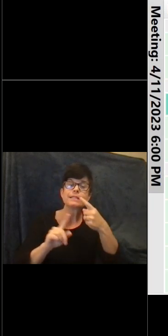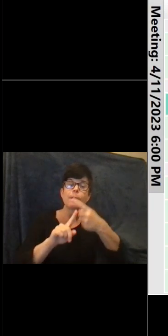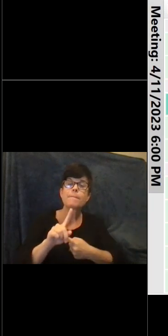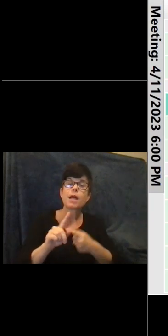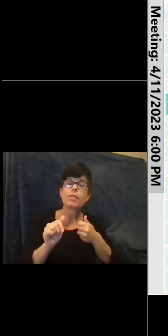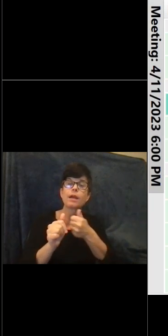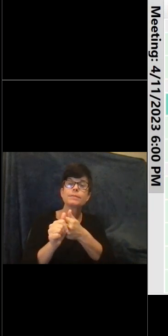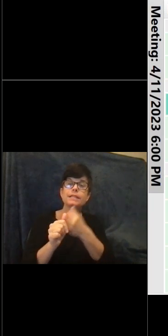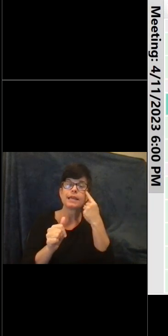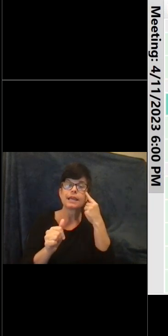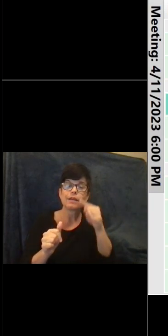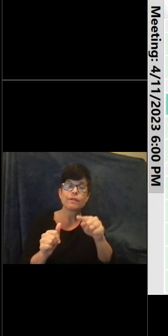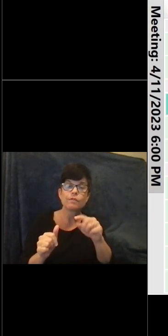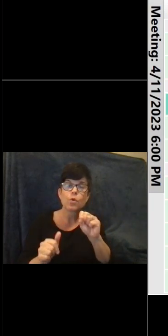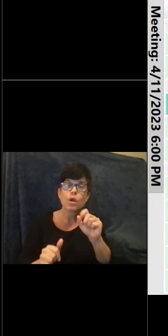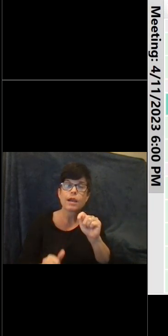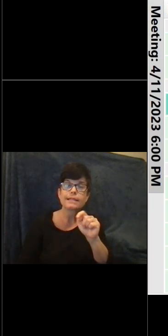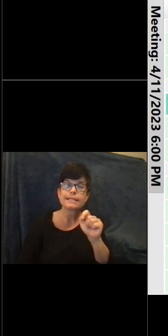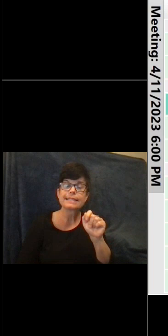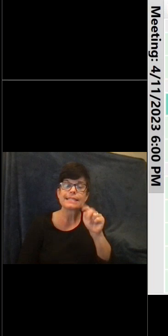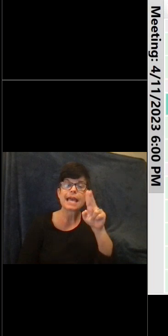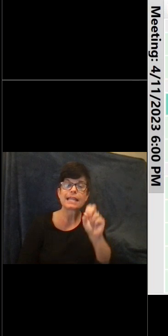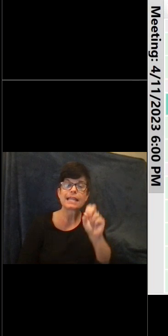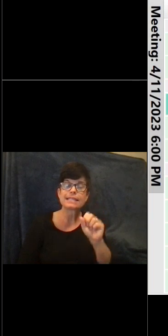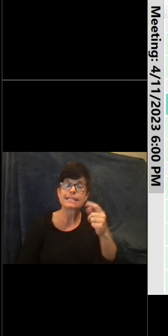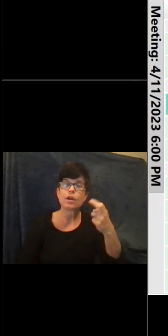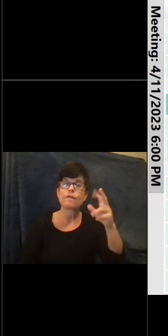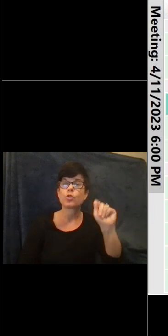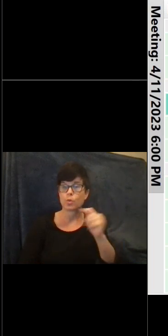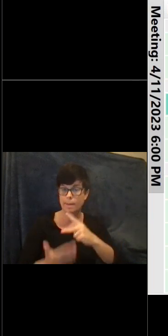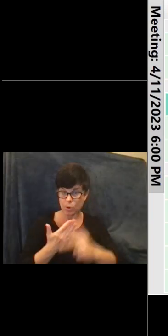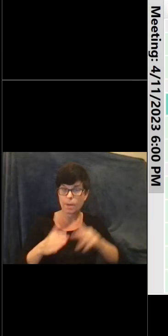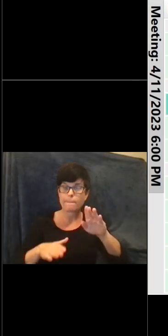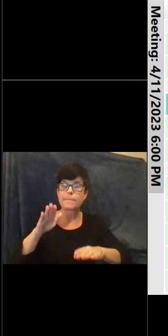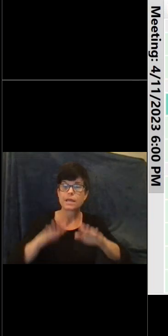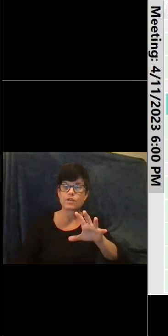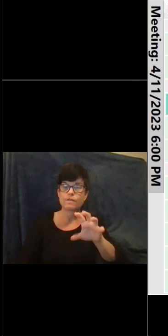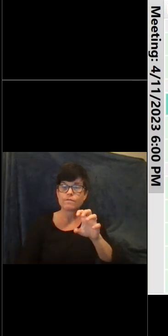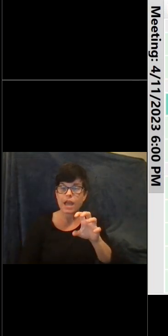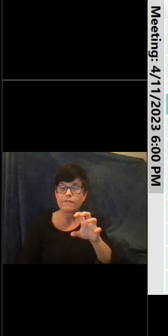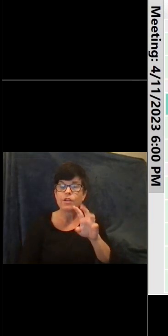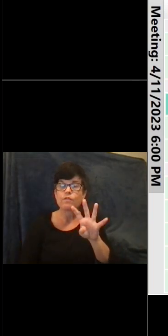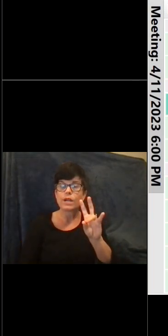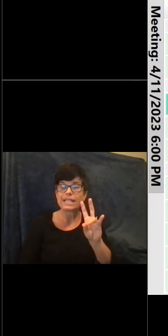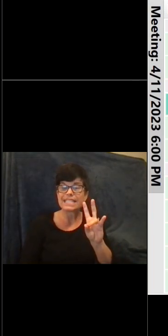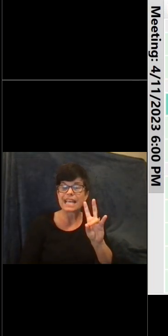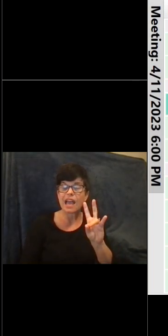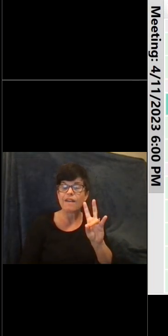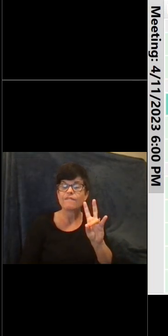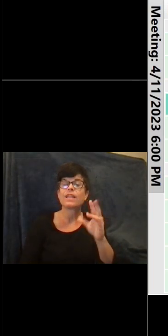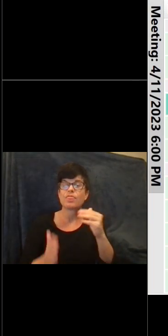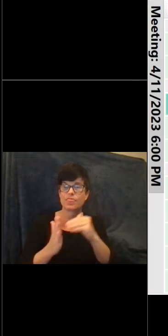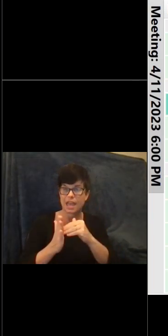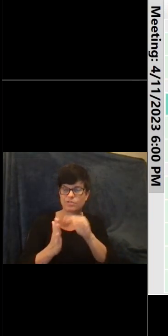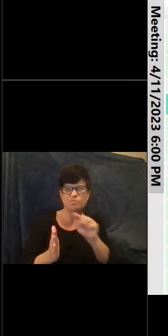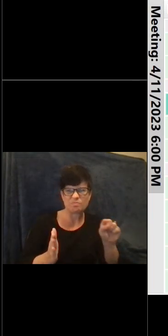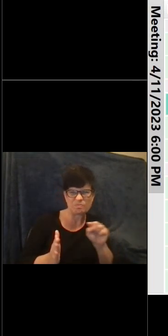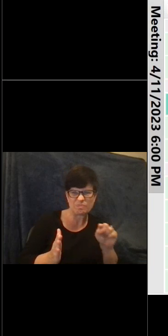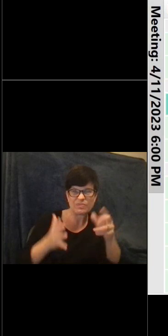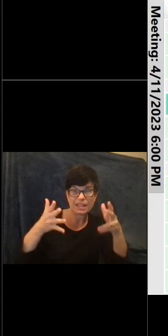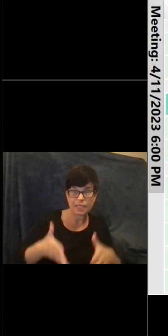the status of our grant program. We have a balance of $547,000 and some change left. I've been having so